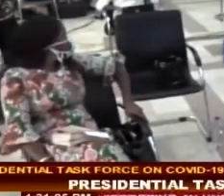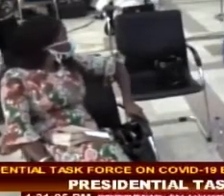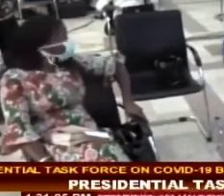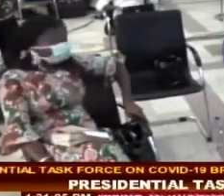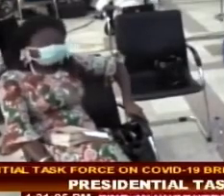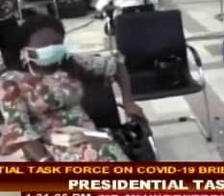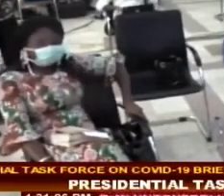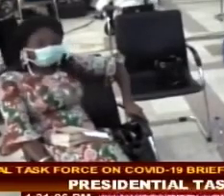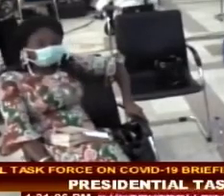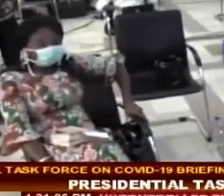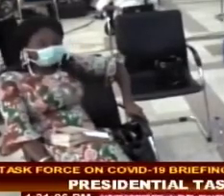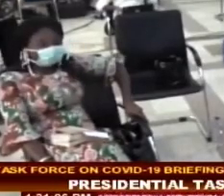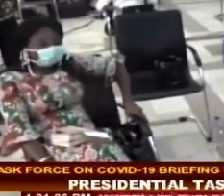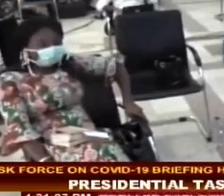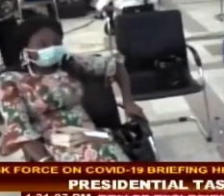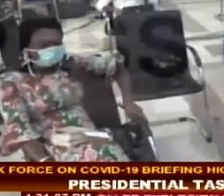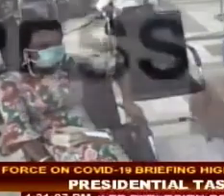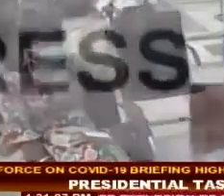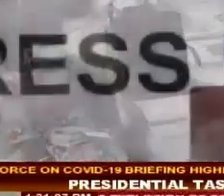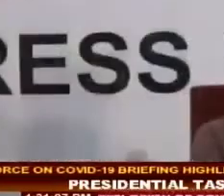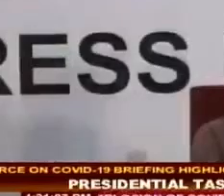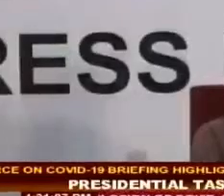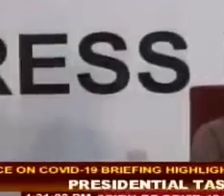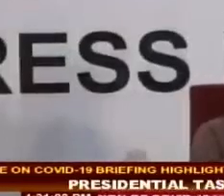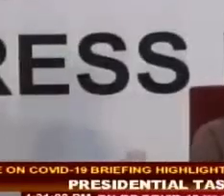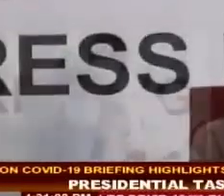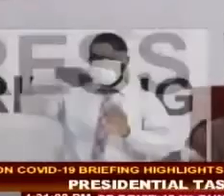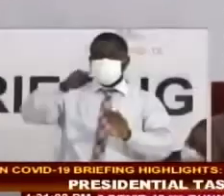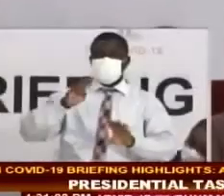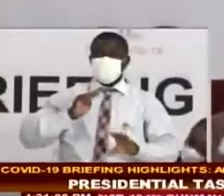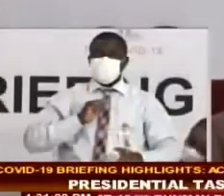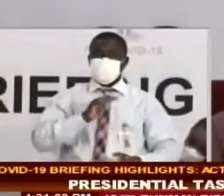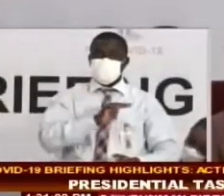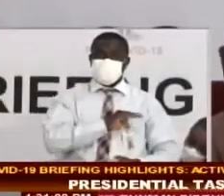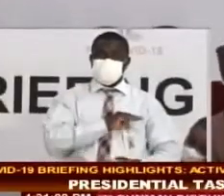Mr. Chairman and other members of the